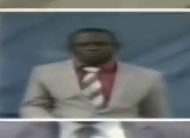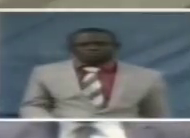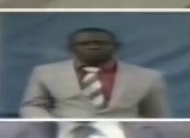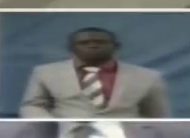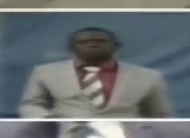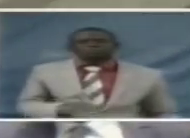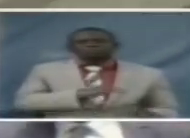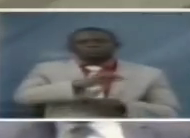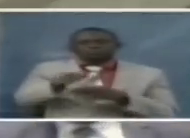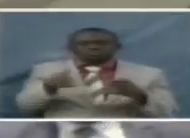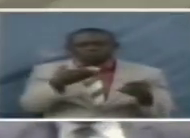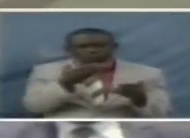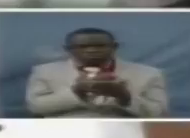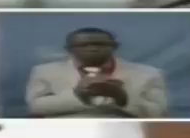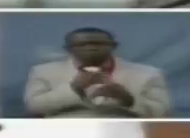we all have